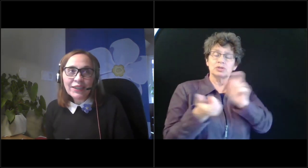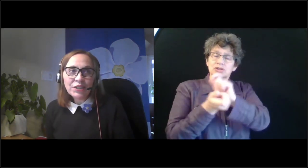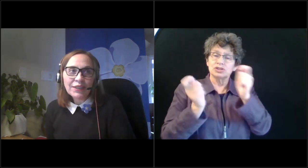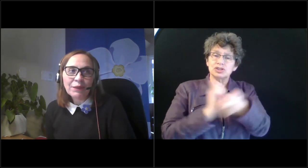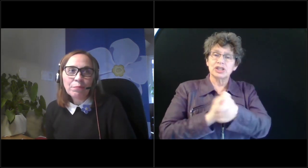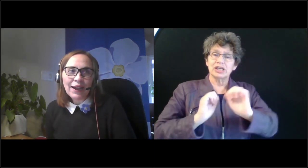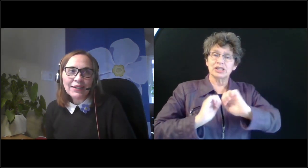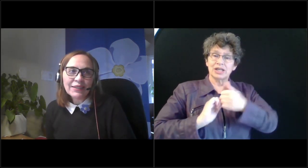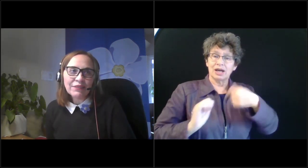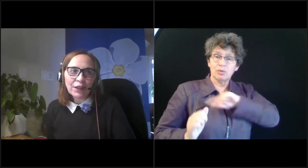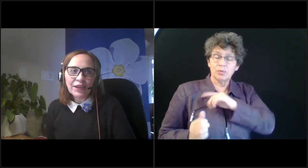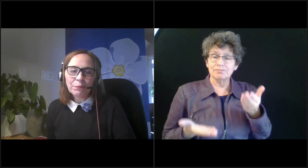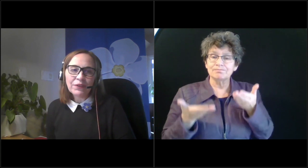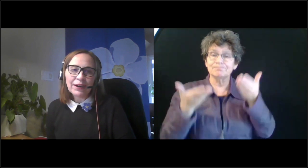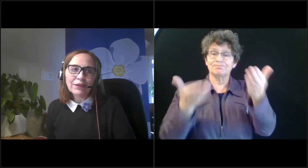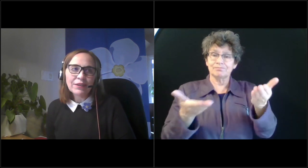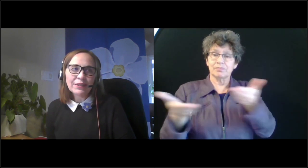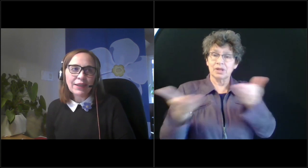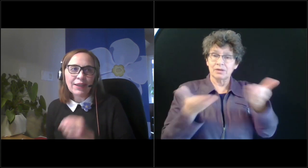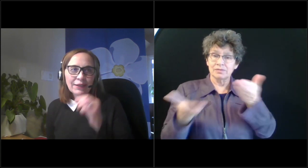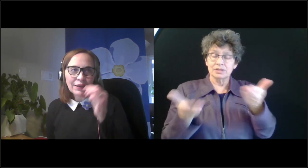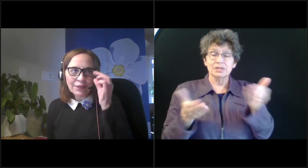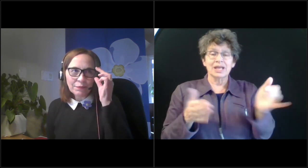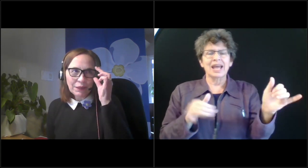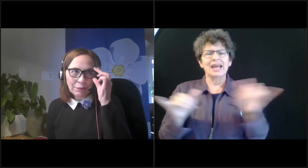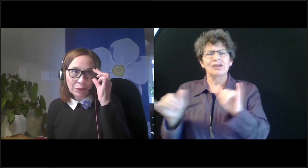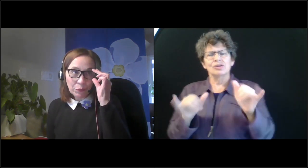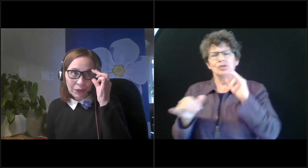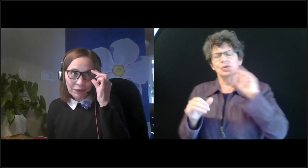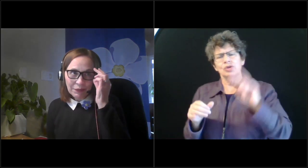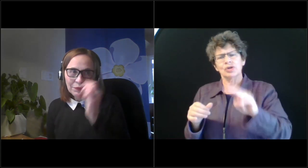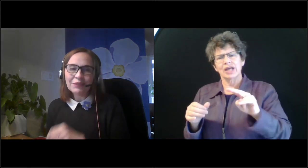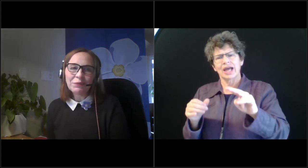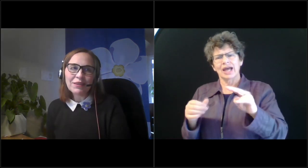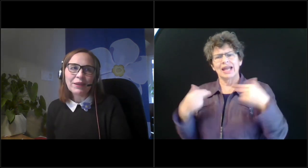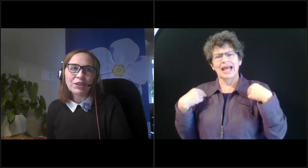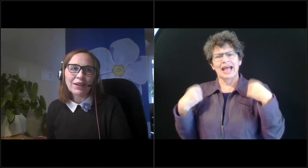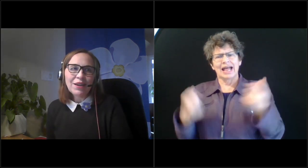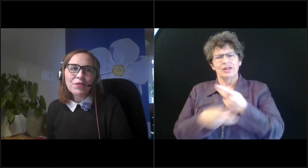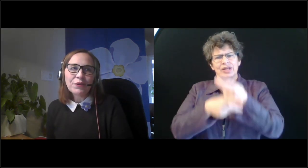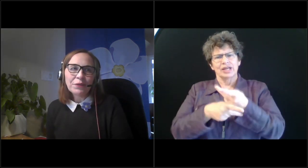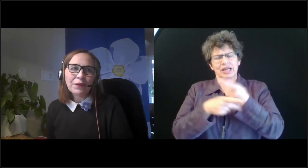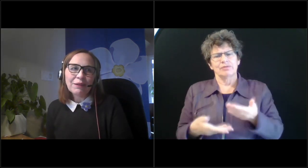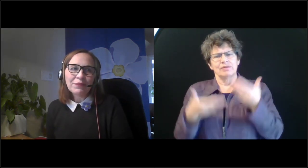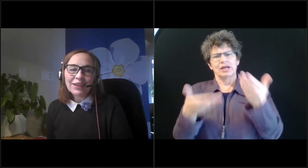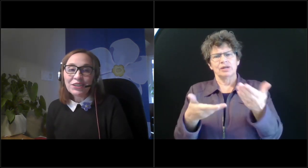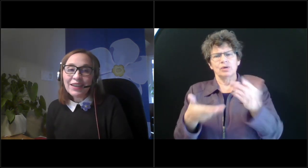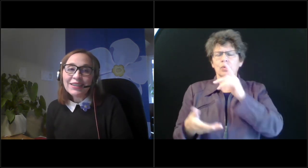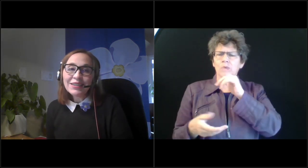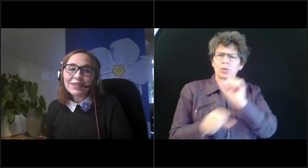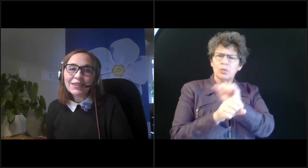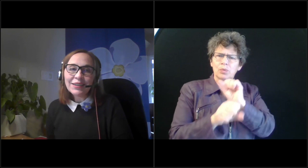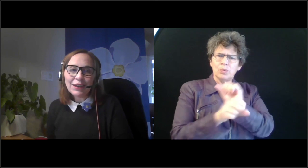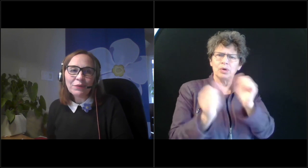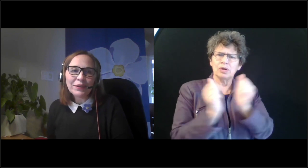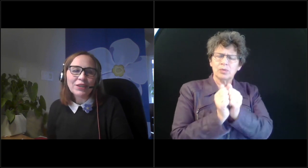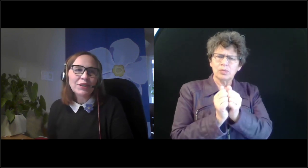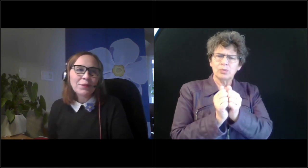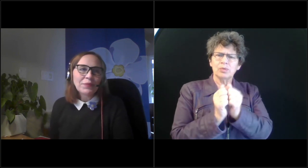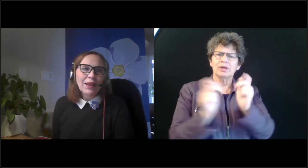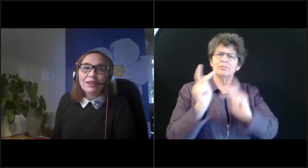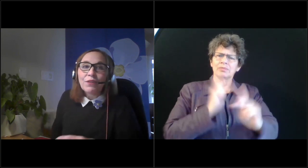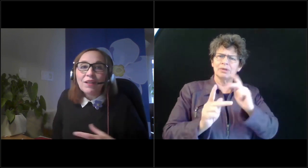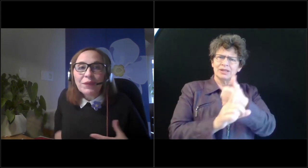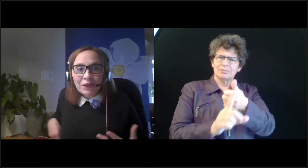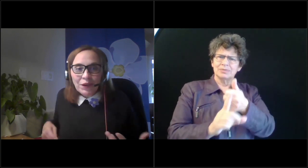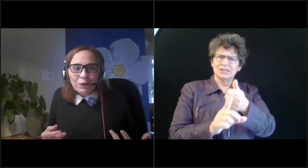wanted to change the practice of healthcare providers and other people who work with people living with dementia through education and outreach